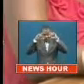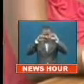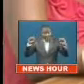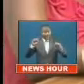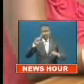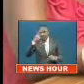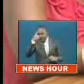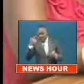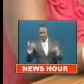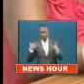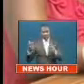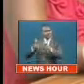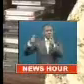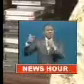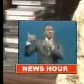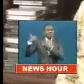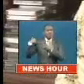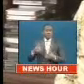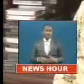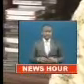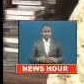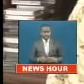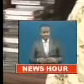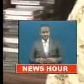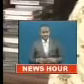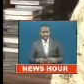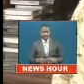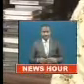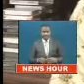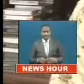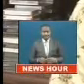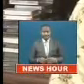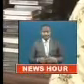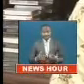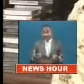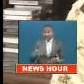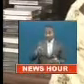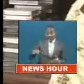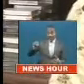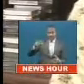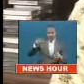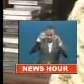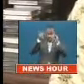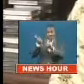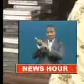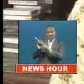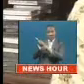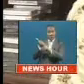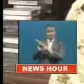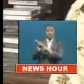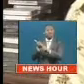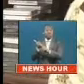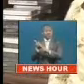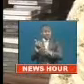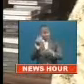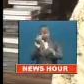you have such demonstration from the leadership of government, then you are confident that if the president himself calls